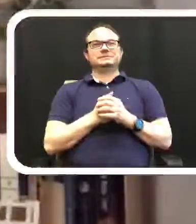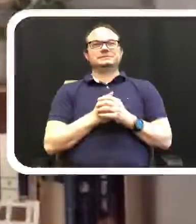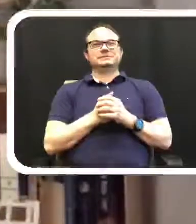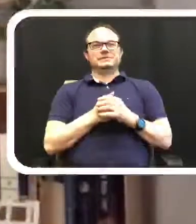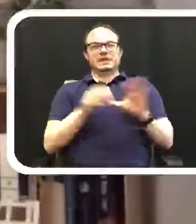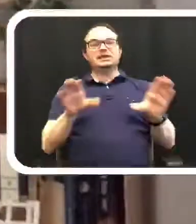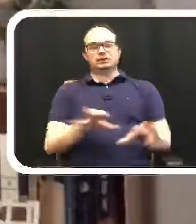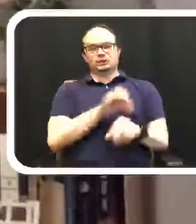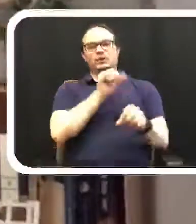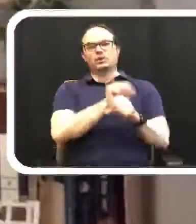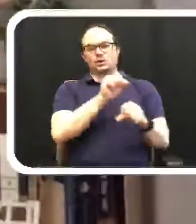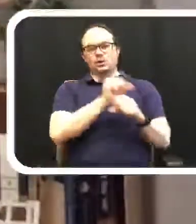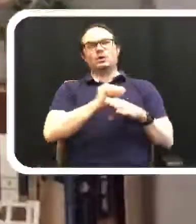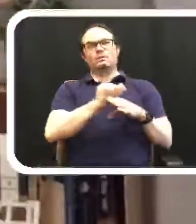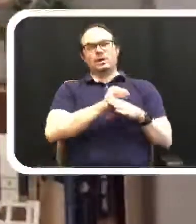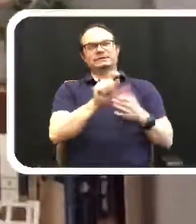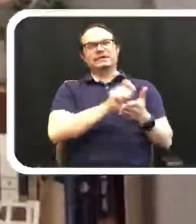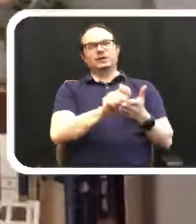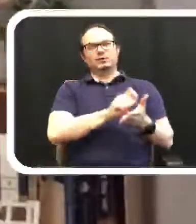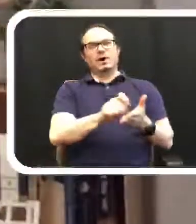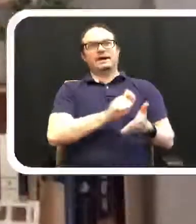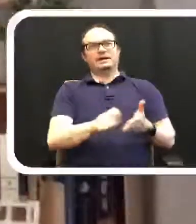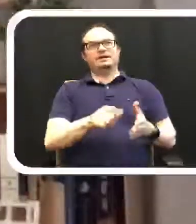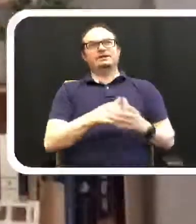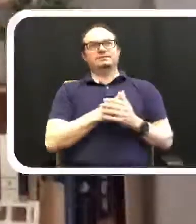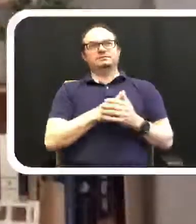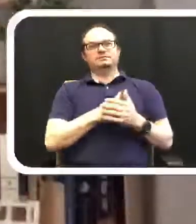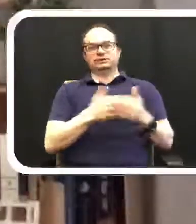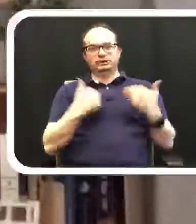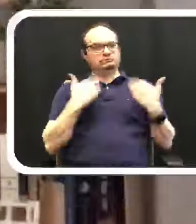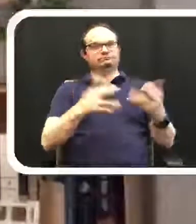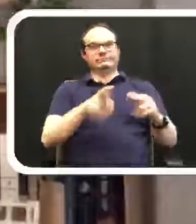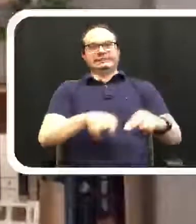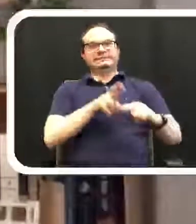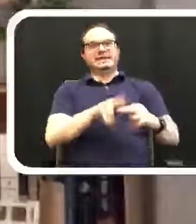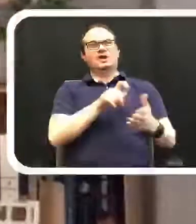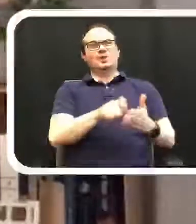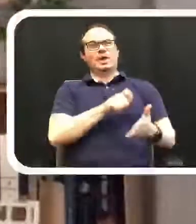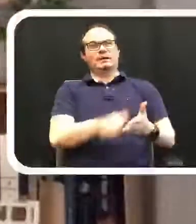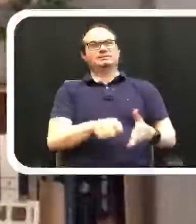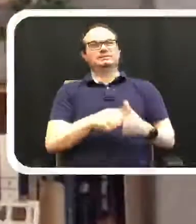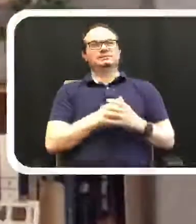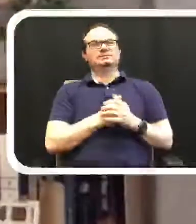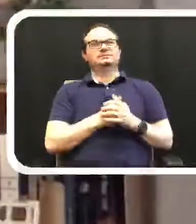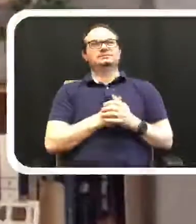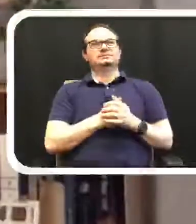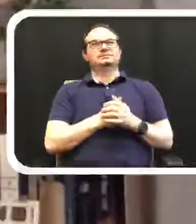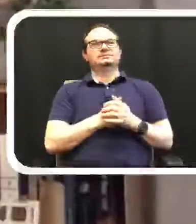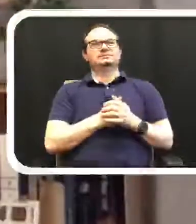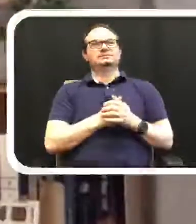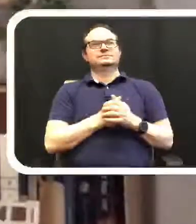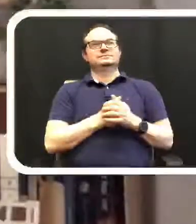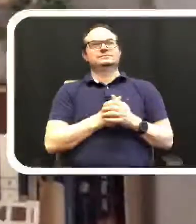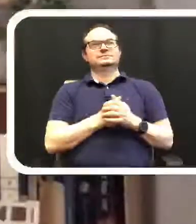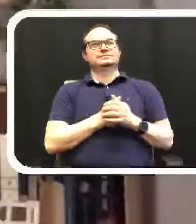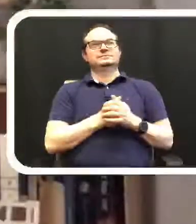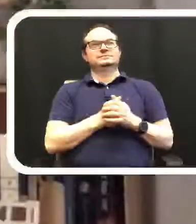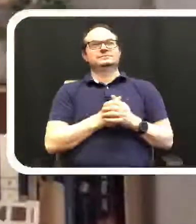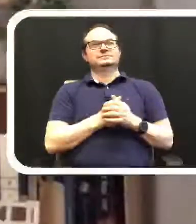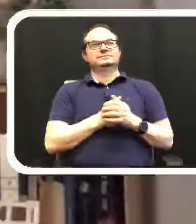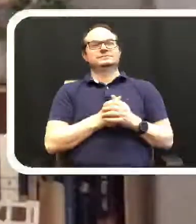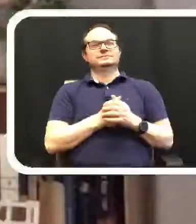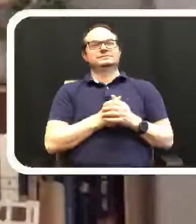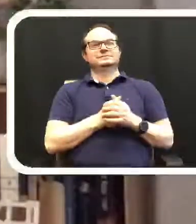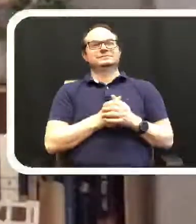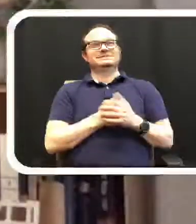and writing. That's how you really write. Is you sit down and write, even if it's, even if nothing is coming